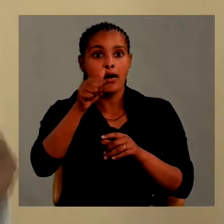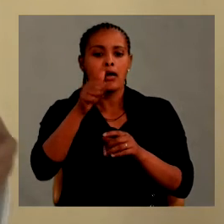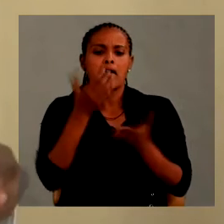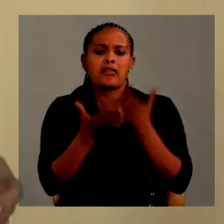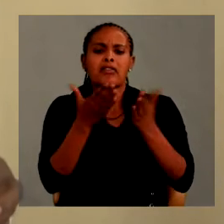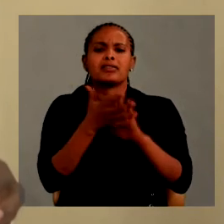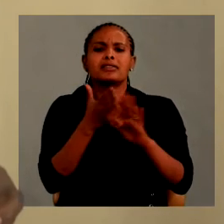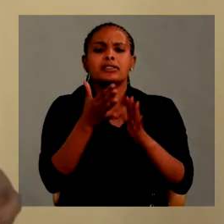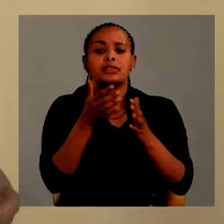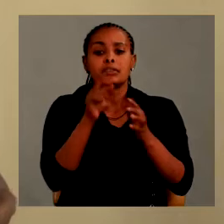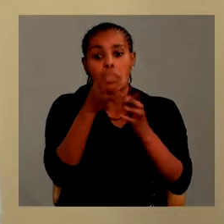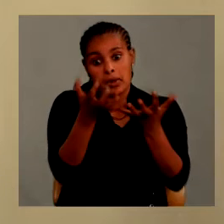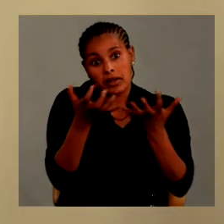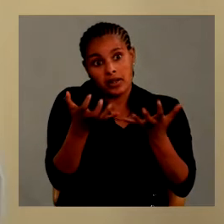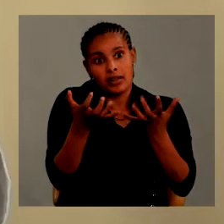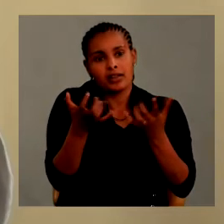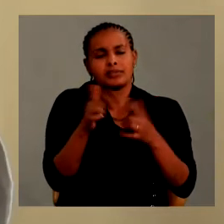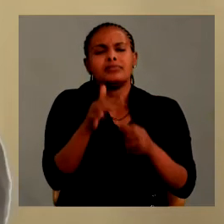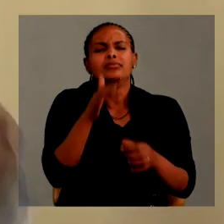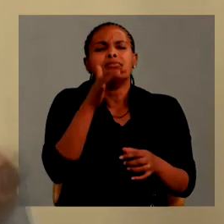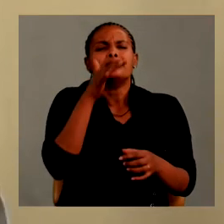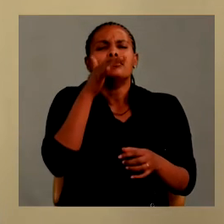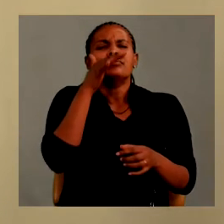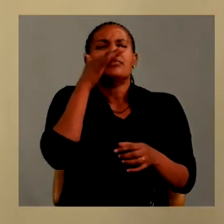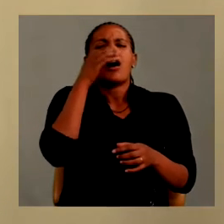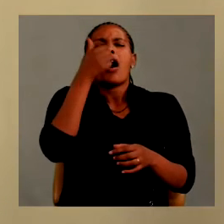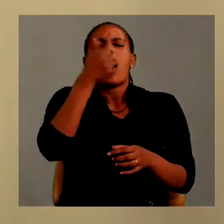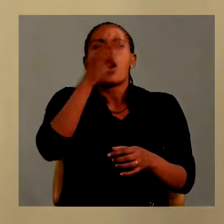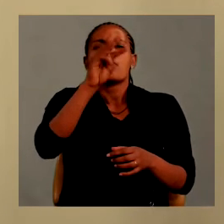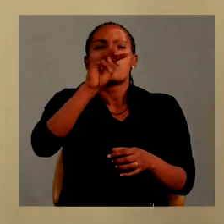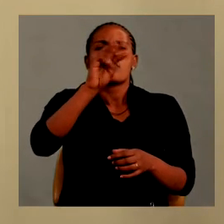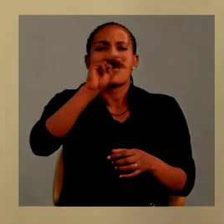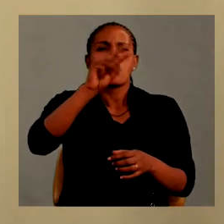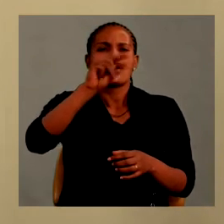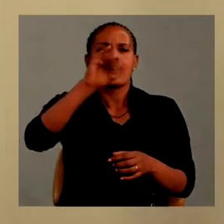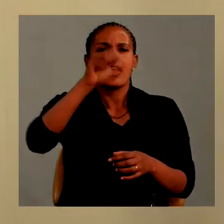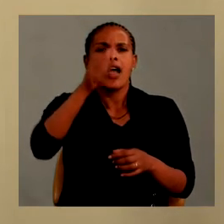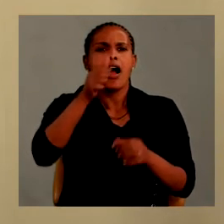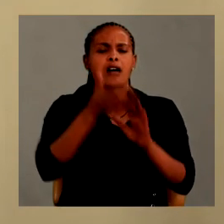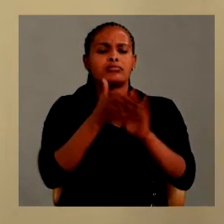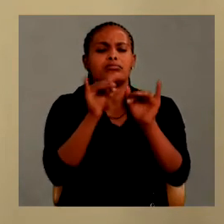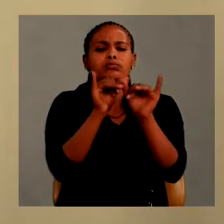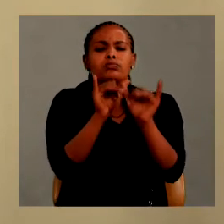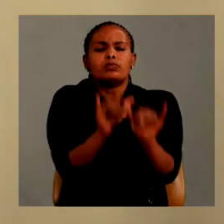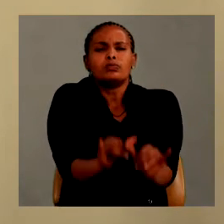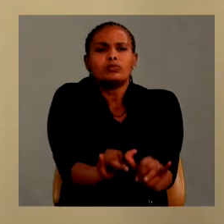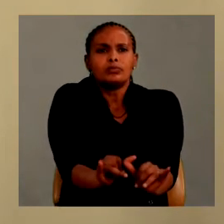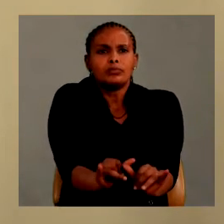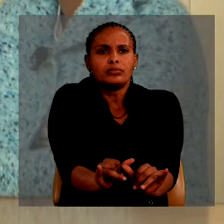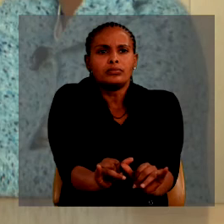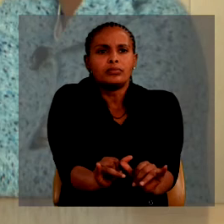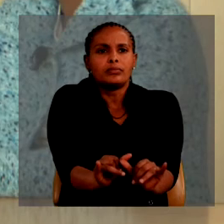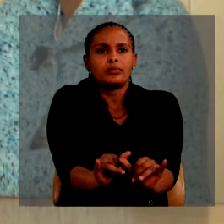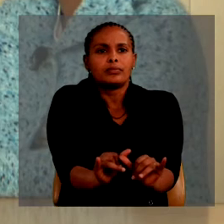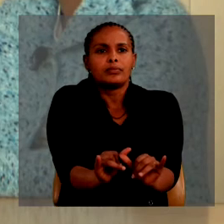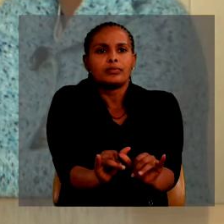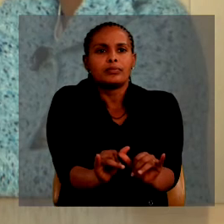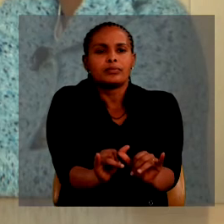if you want somebody to smell ammonia, take them to a latrine.